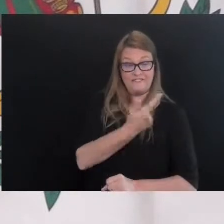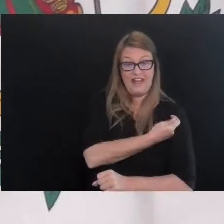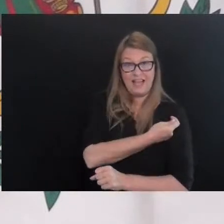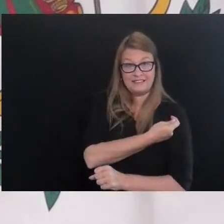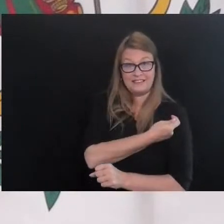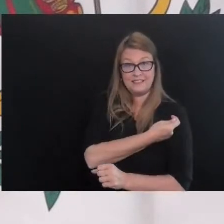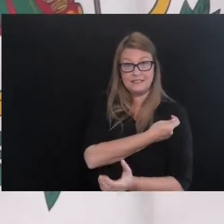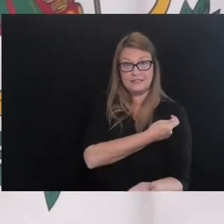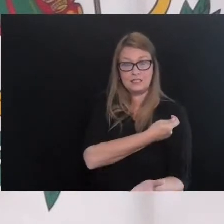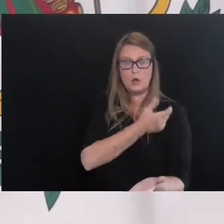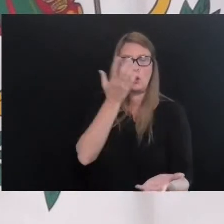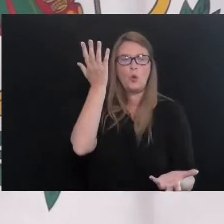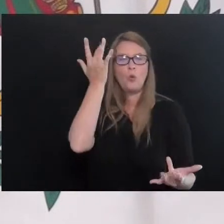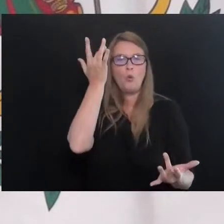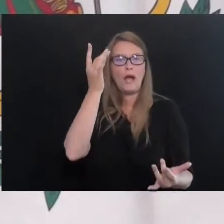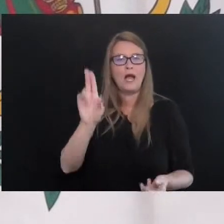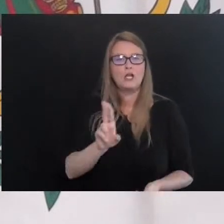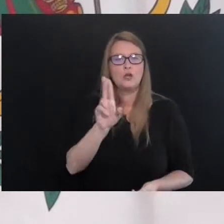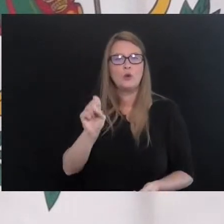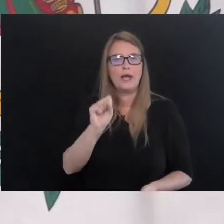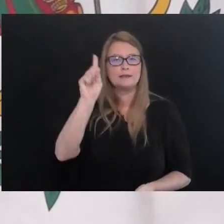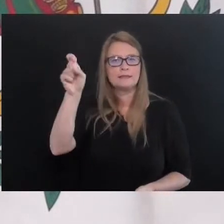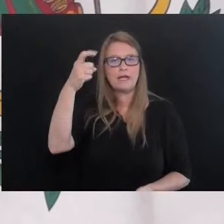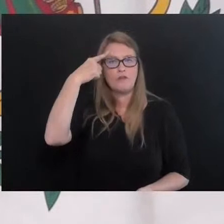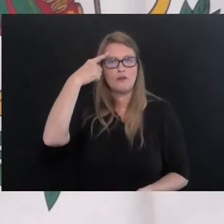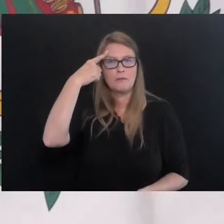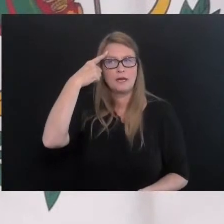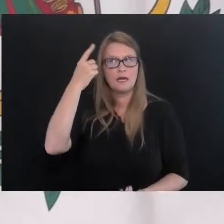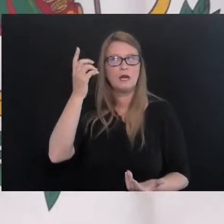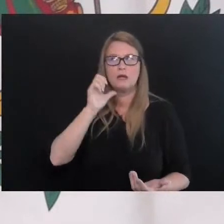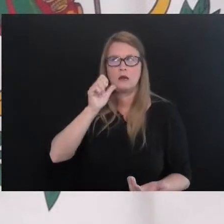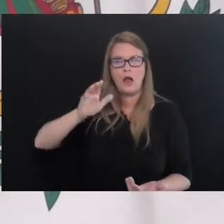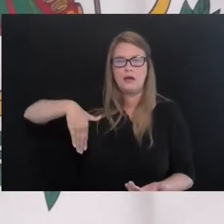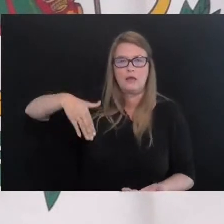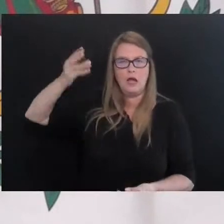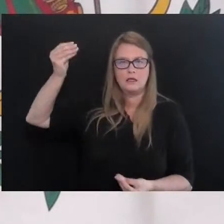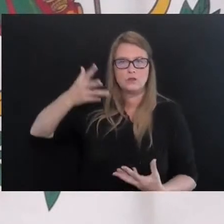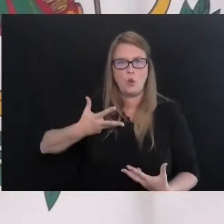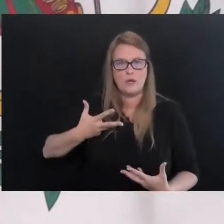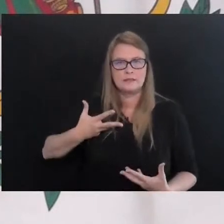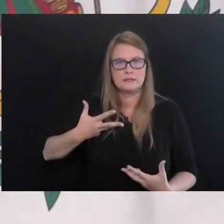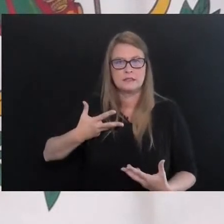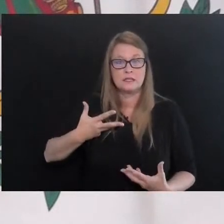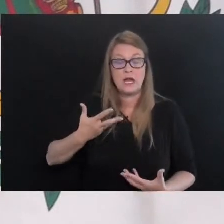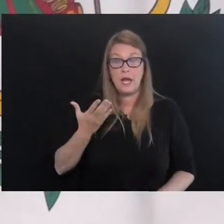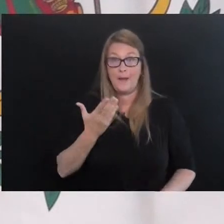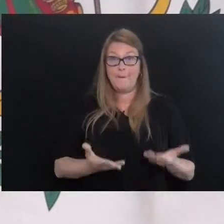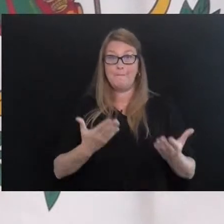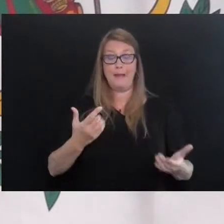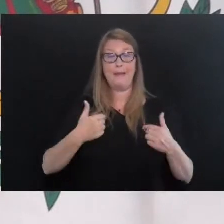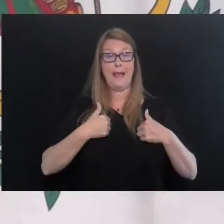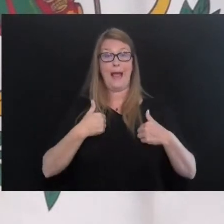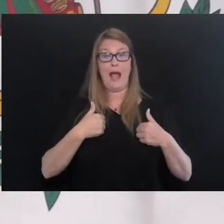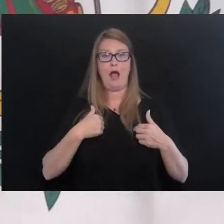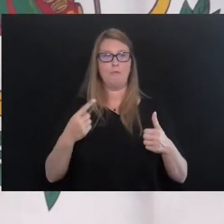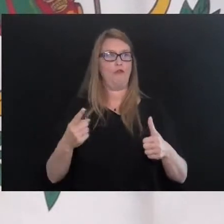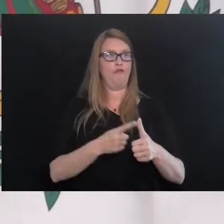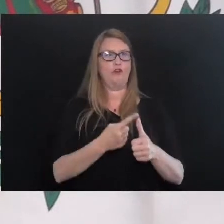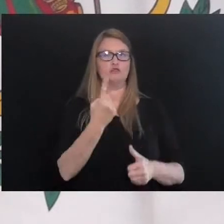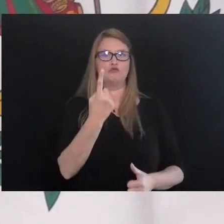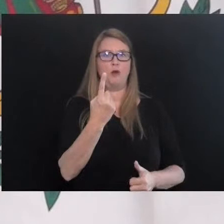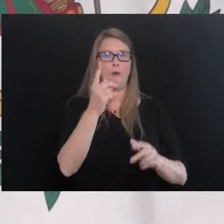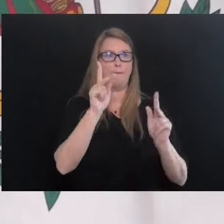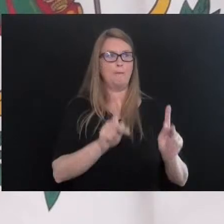and I don't know why the United States government has not told us this already. Maybe I'm the first one that's screaming it